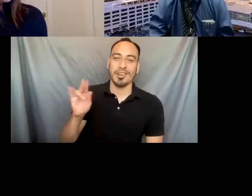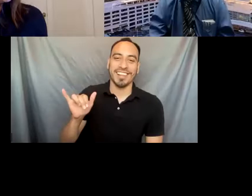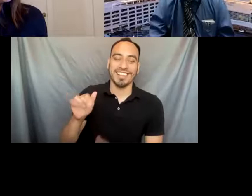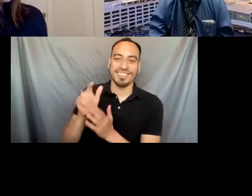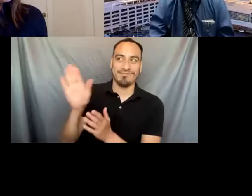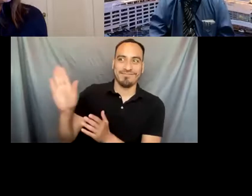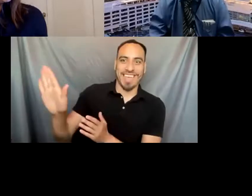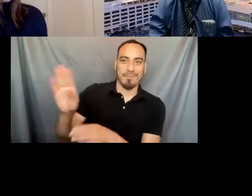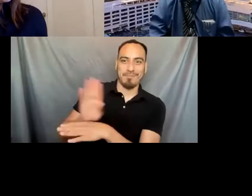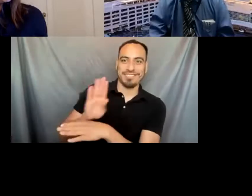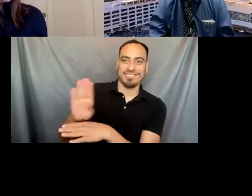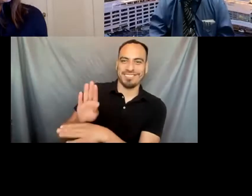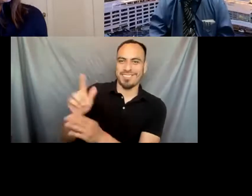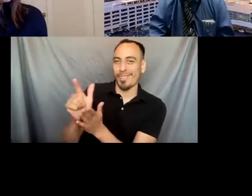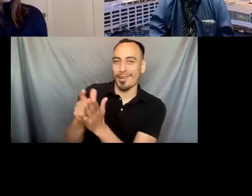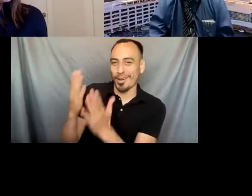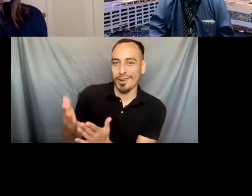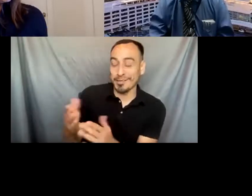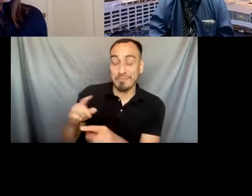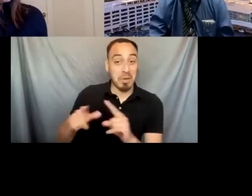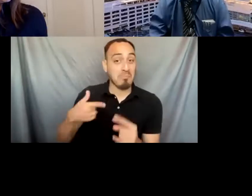if they wanted to.